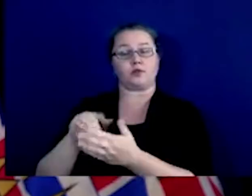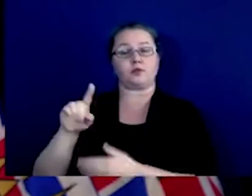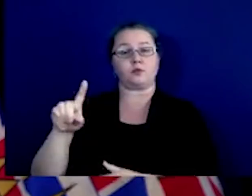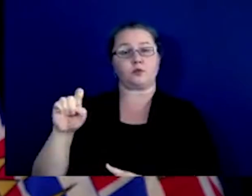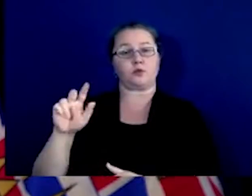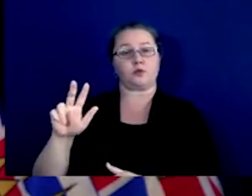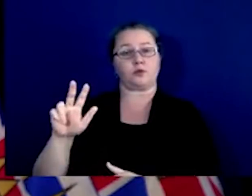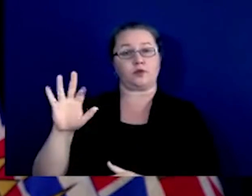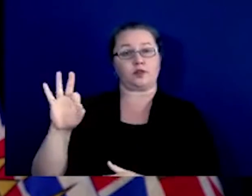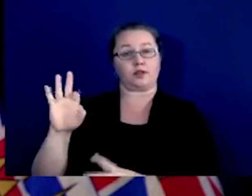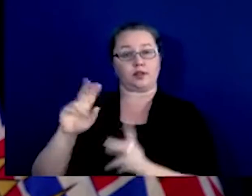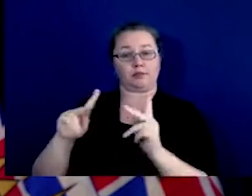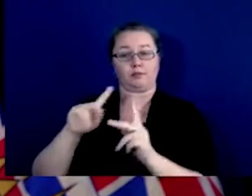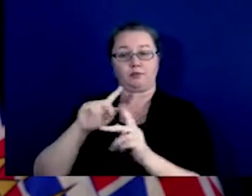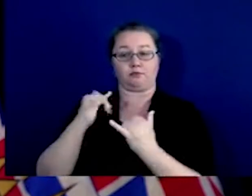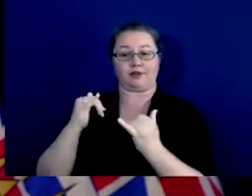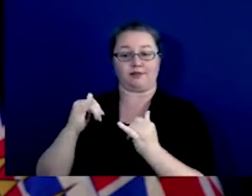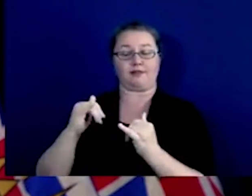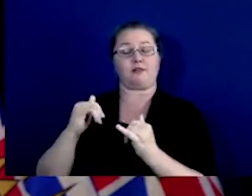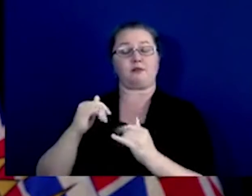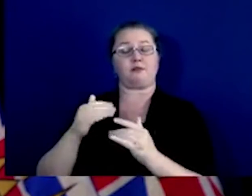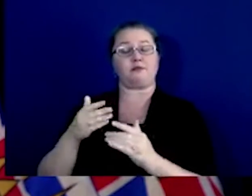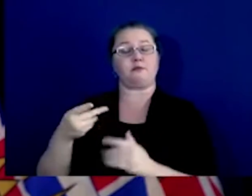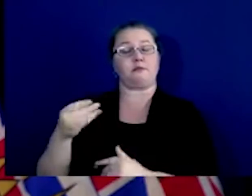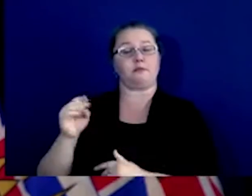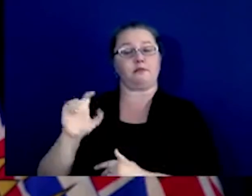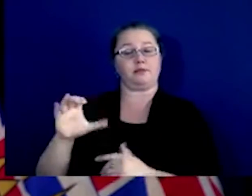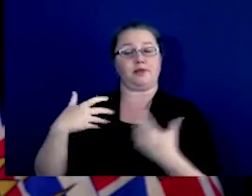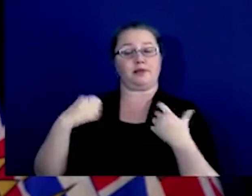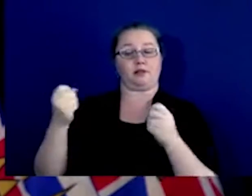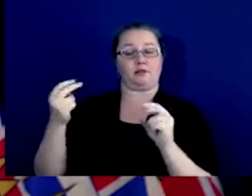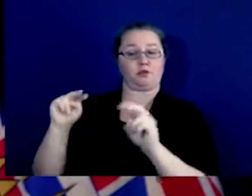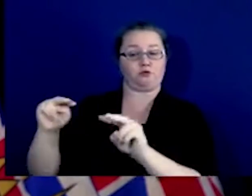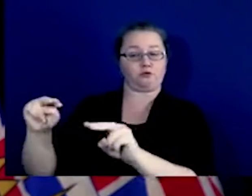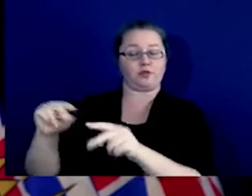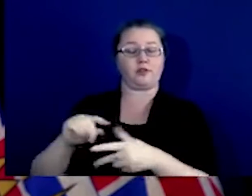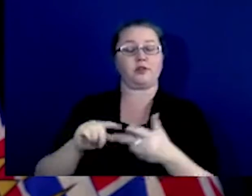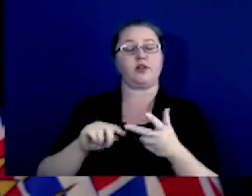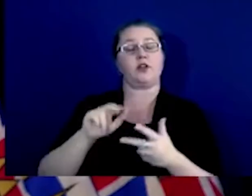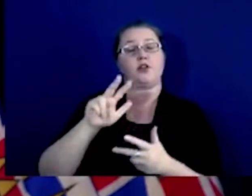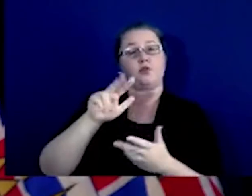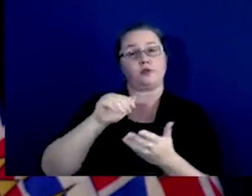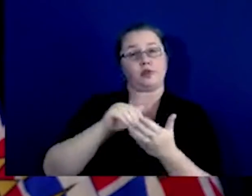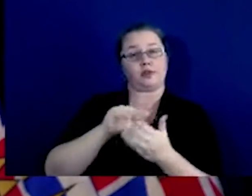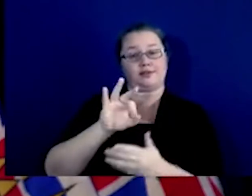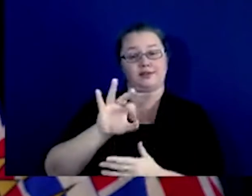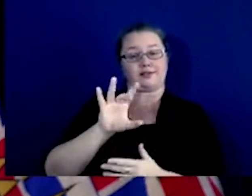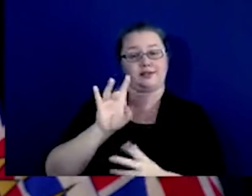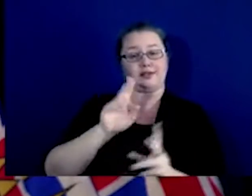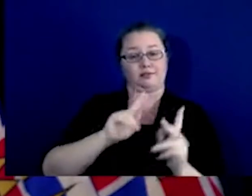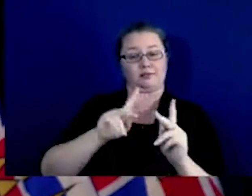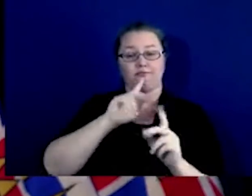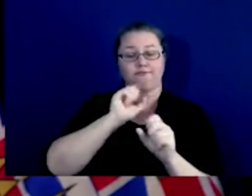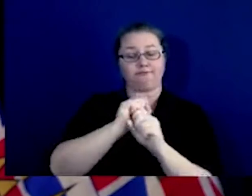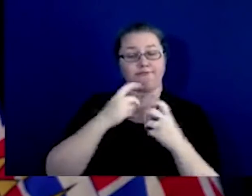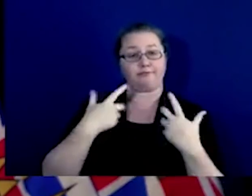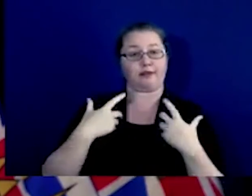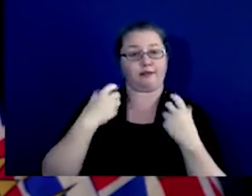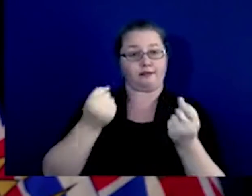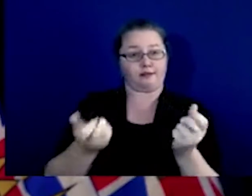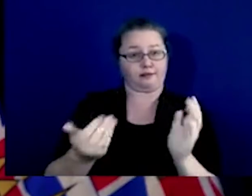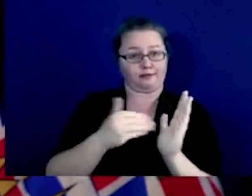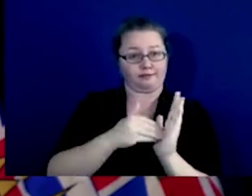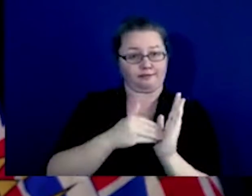17 active outbreaks in the healthcare system, 14 in long-term care or assisted living, and 3 in acute care. We're now up to